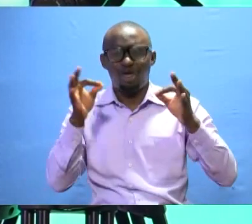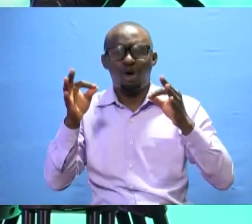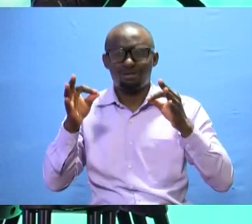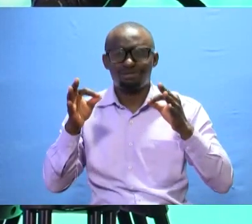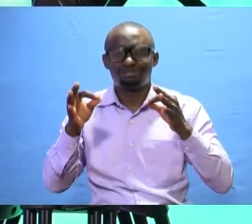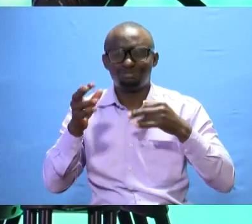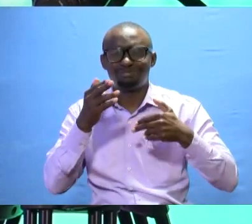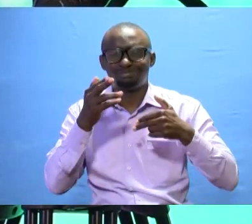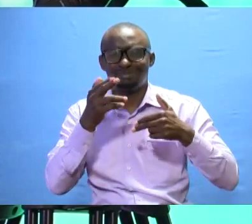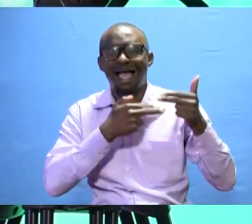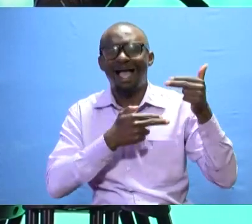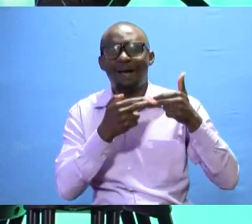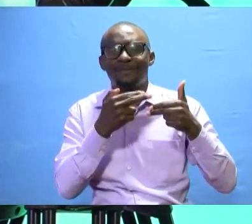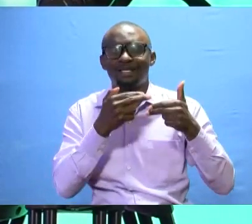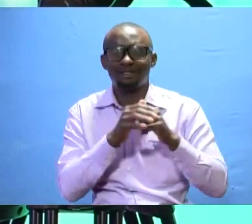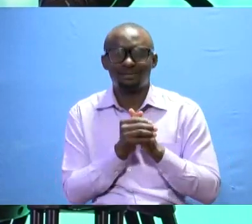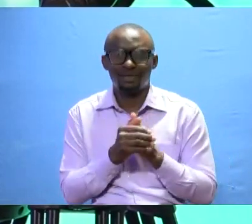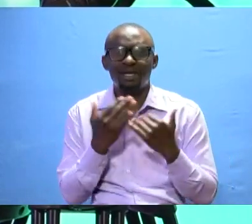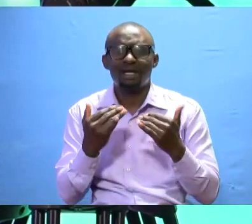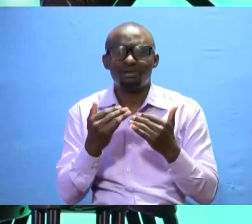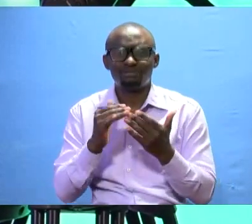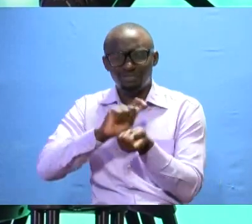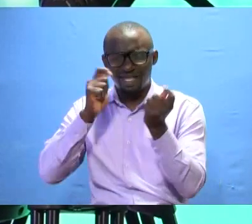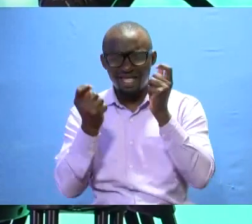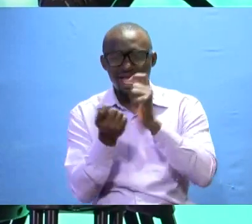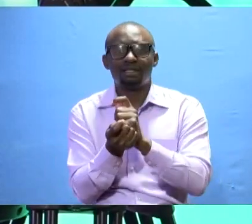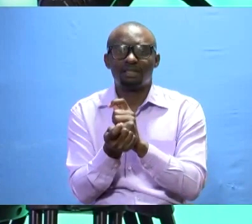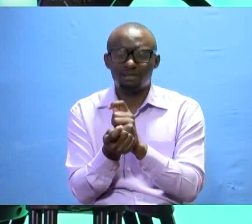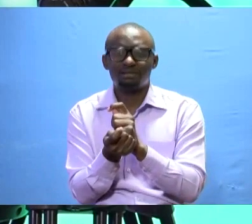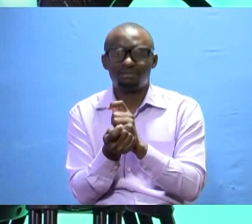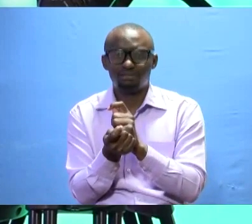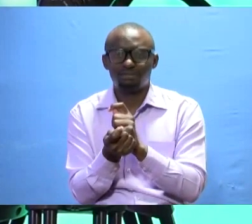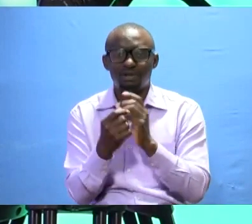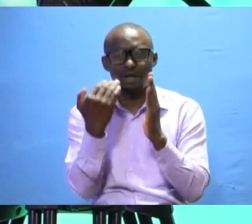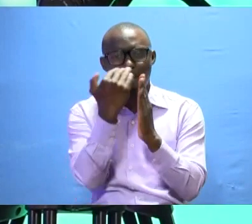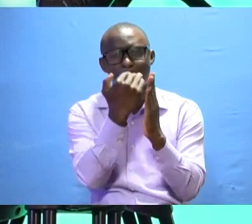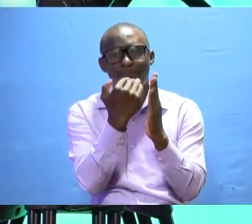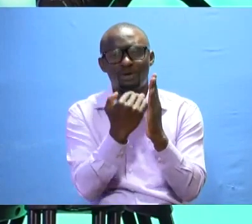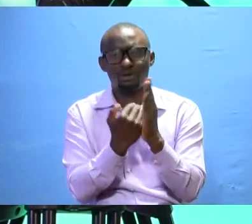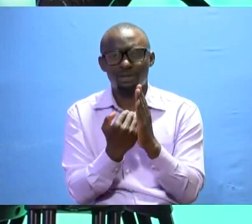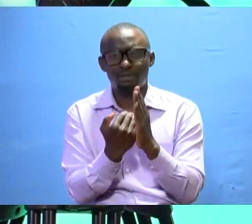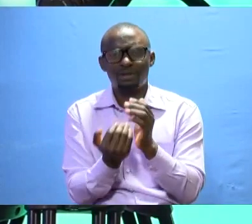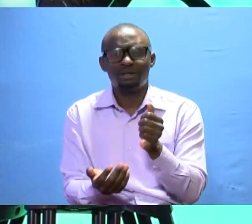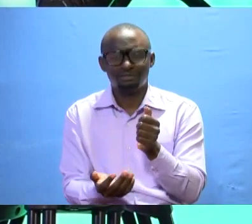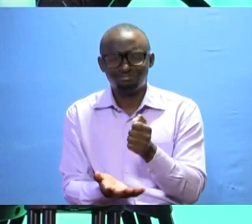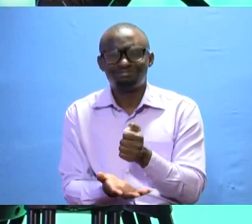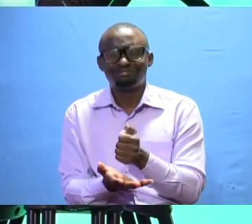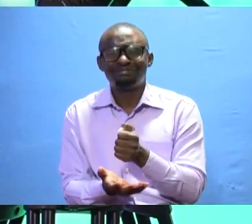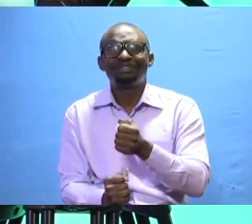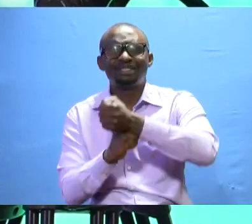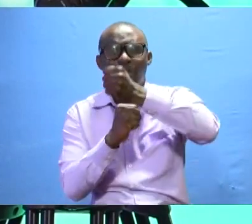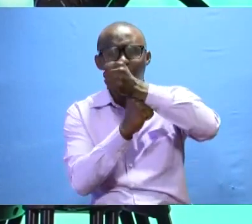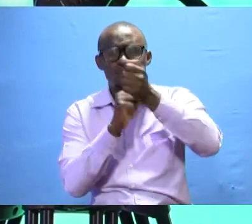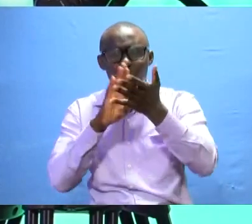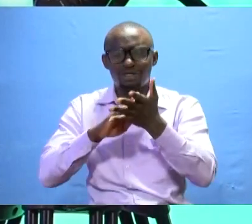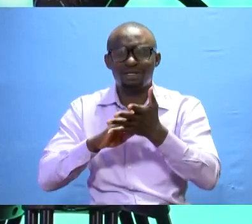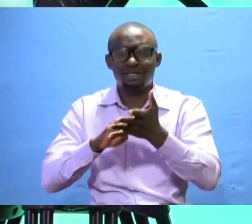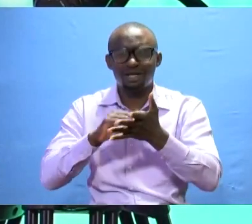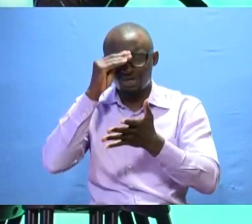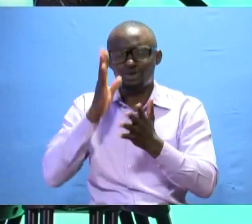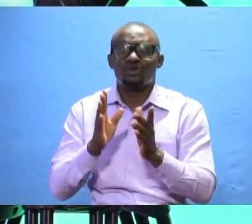and vision. We have spent a good deal of time thinking about what it means to be a creative